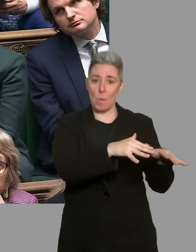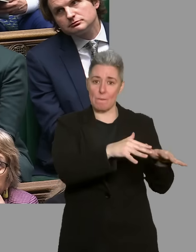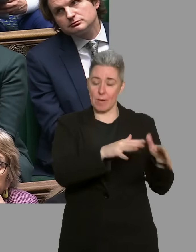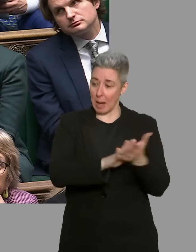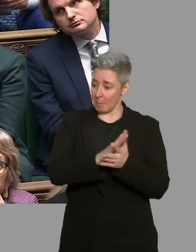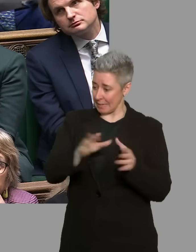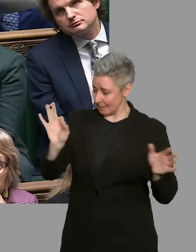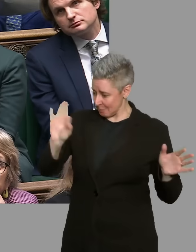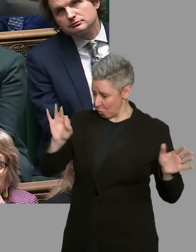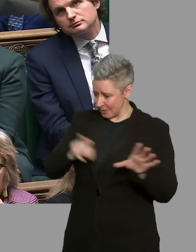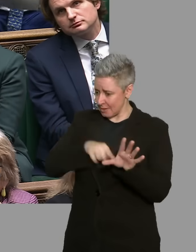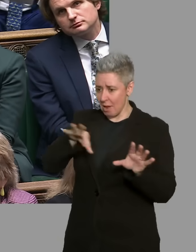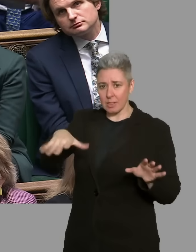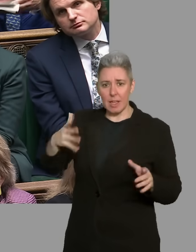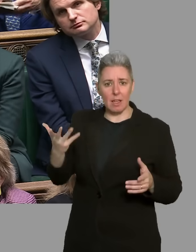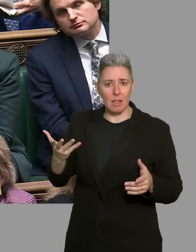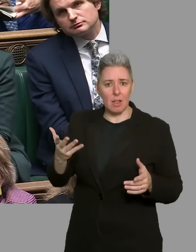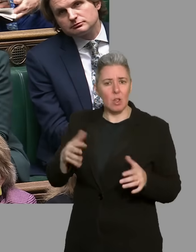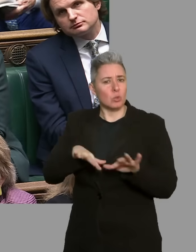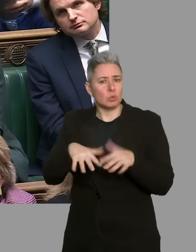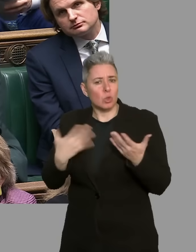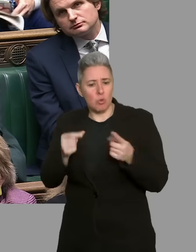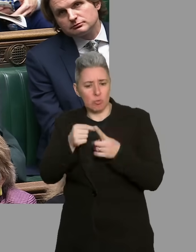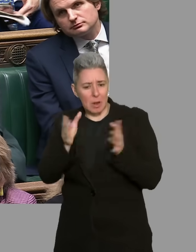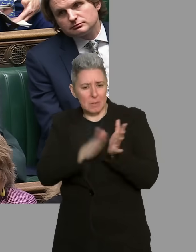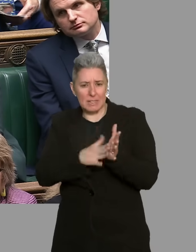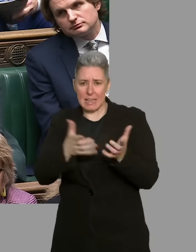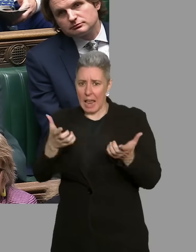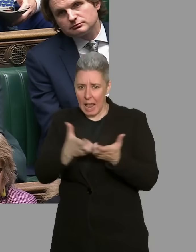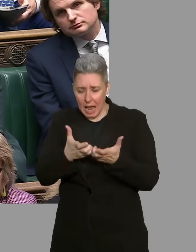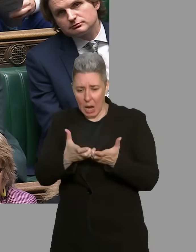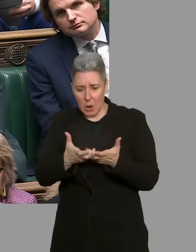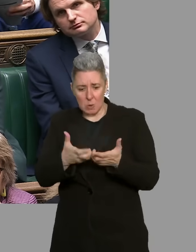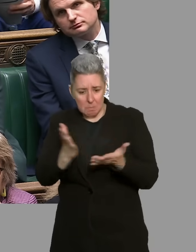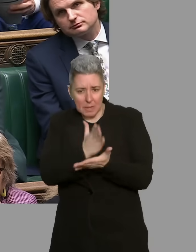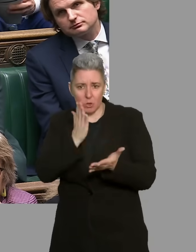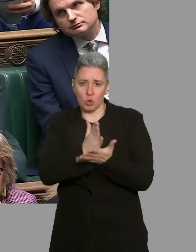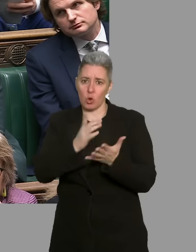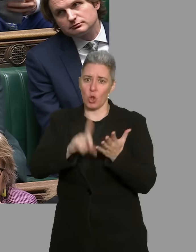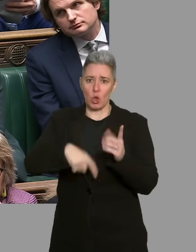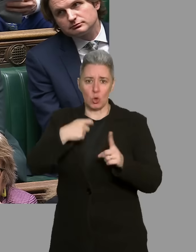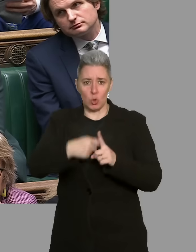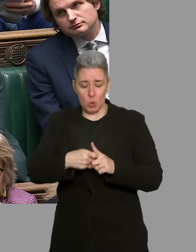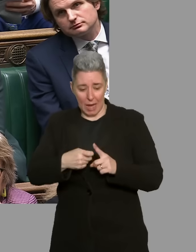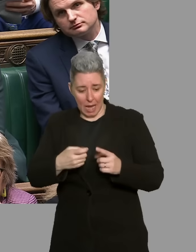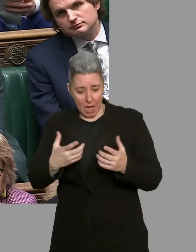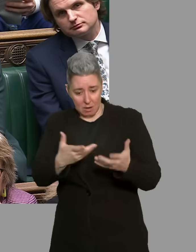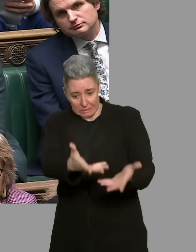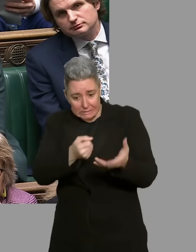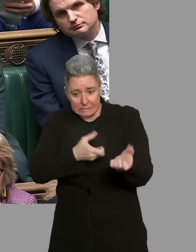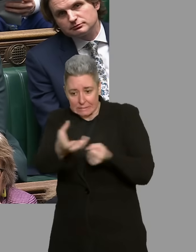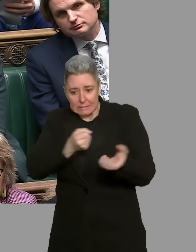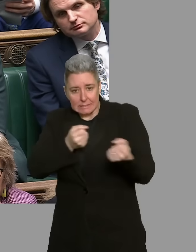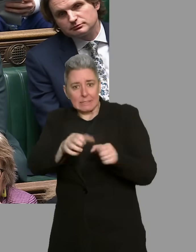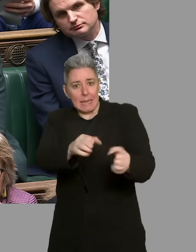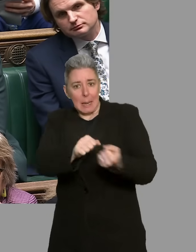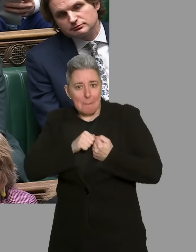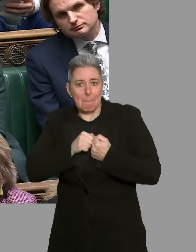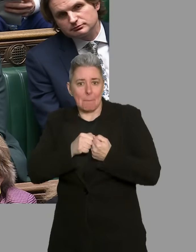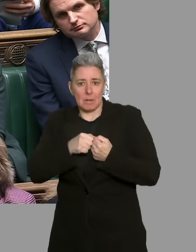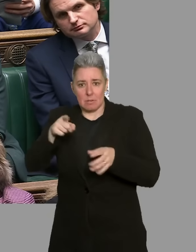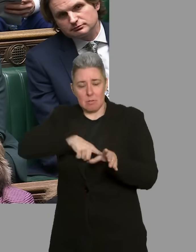people? And does he agree that the SNP's failure in Scotland, diverting away 170 million intended